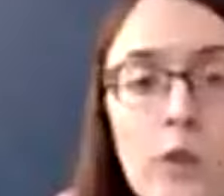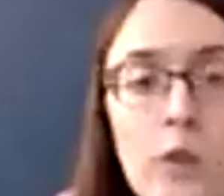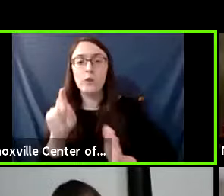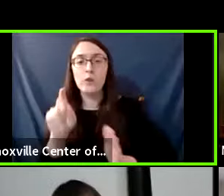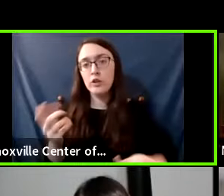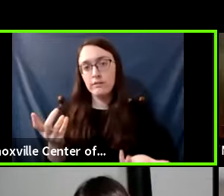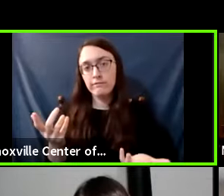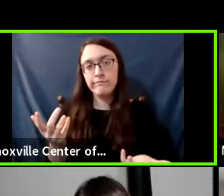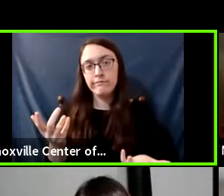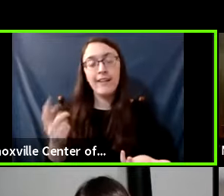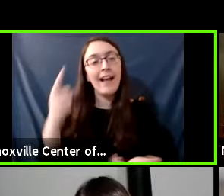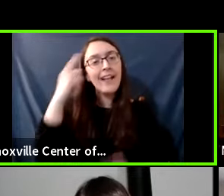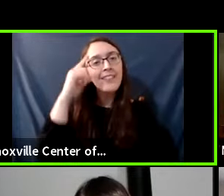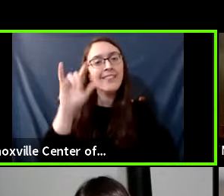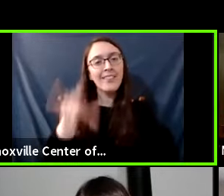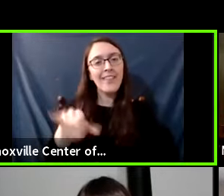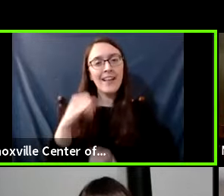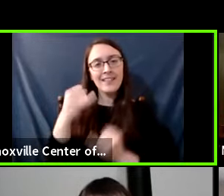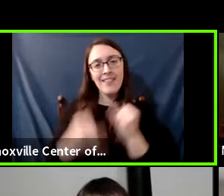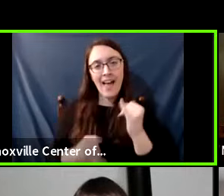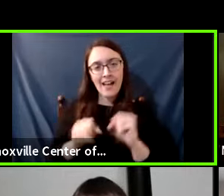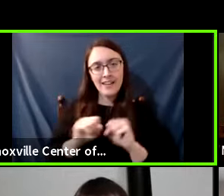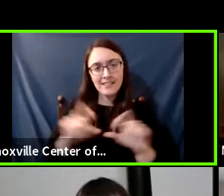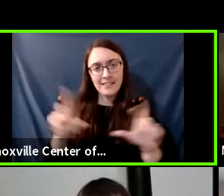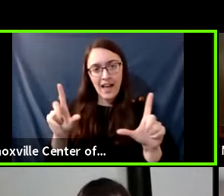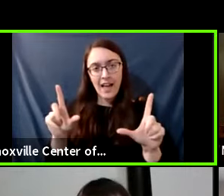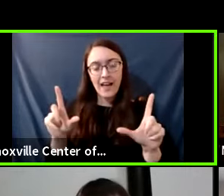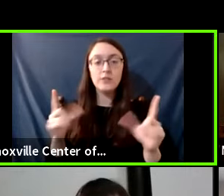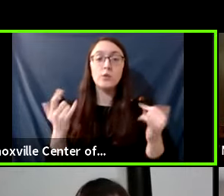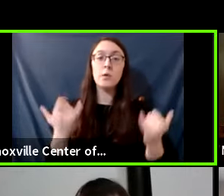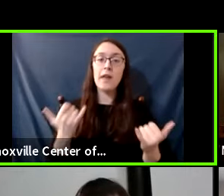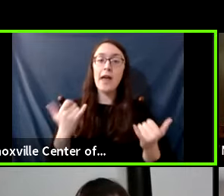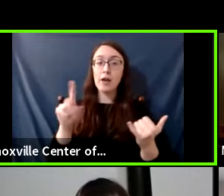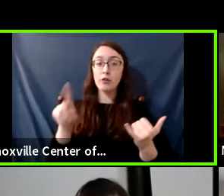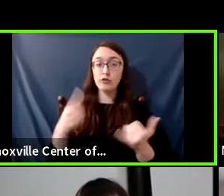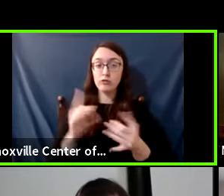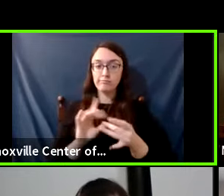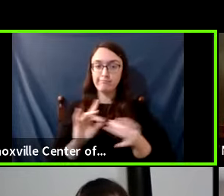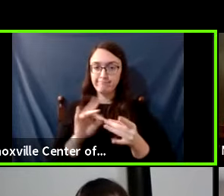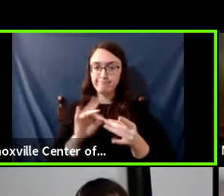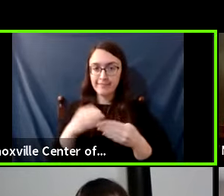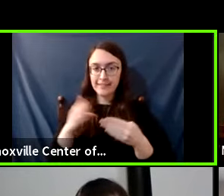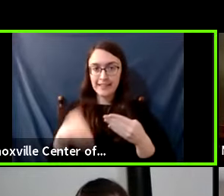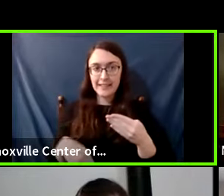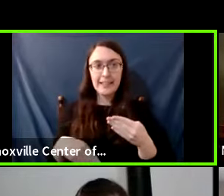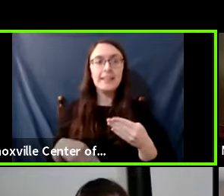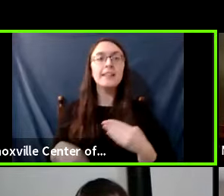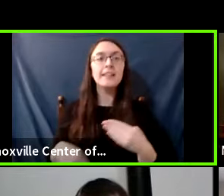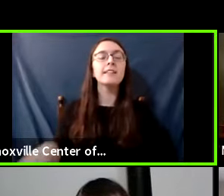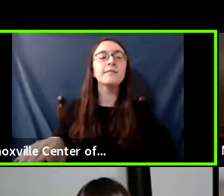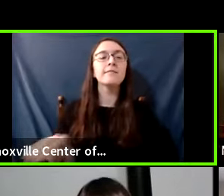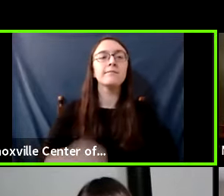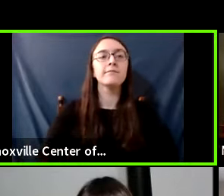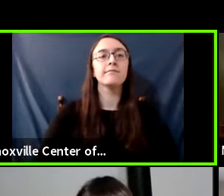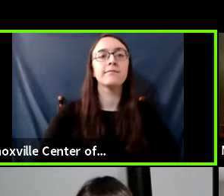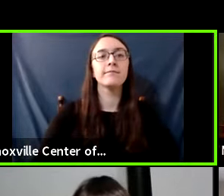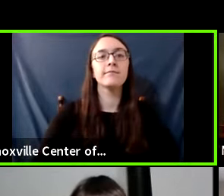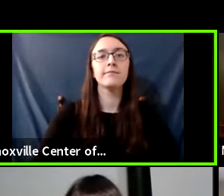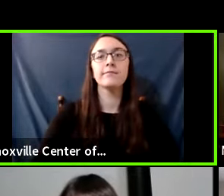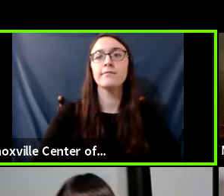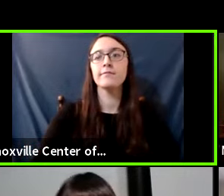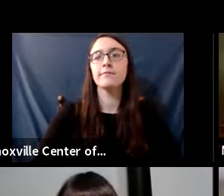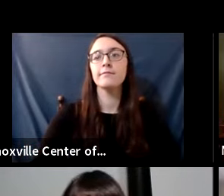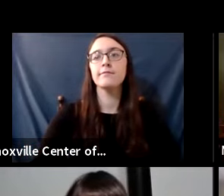slide. So just wrap up comments. I would echo what Dr. Buchanan said on the mortality side. We